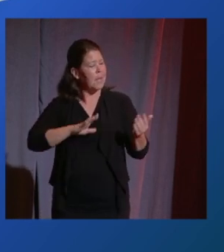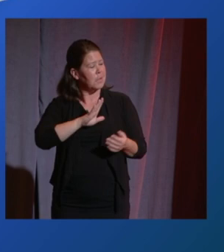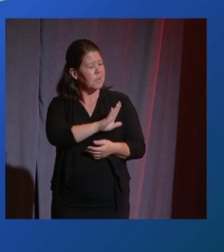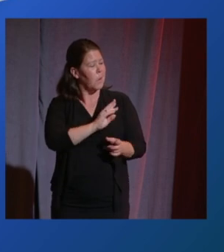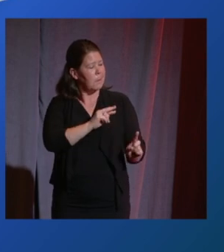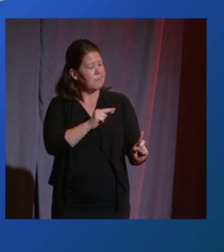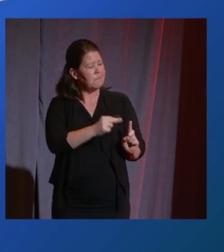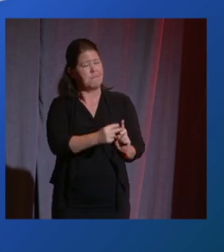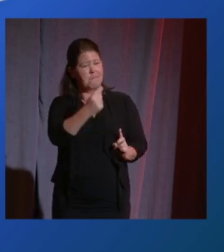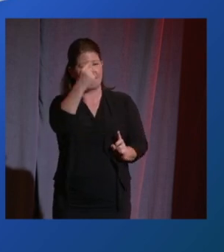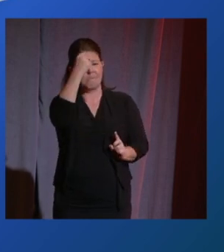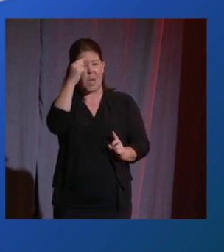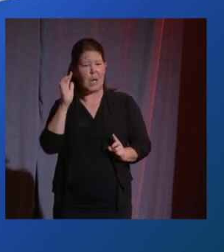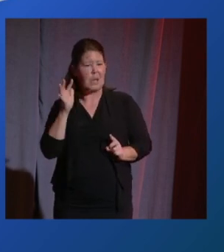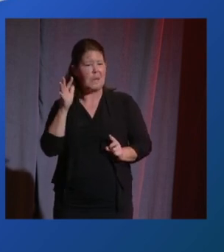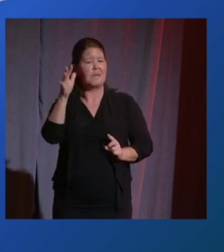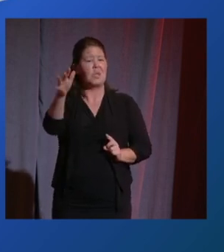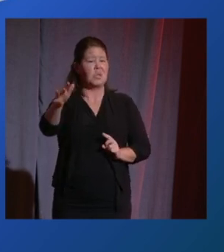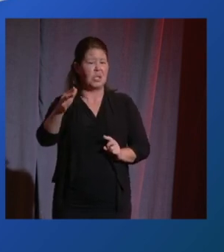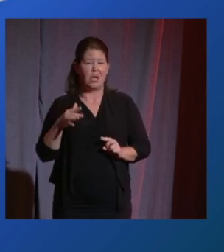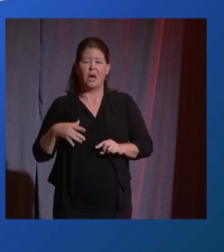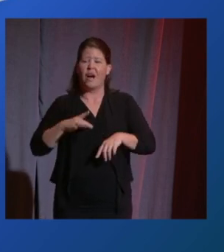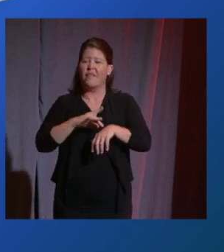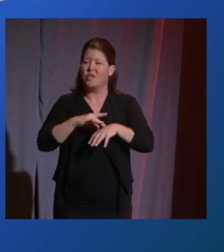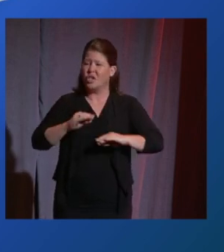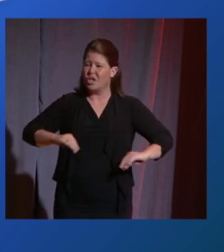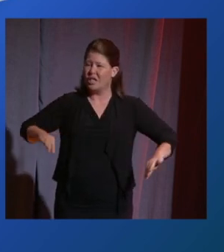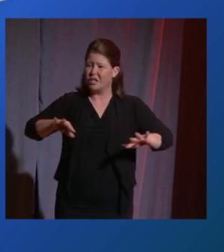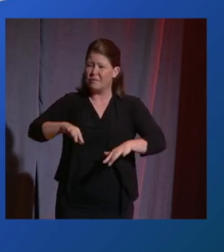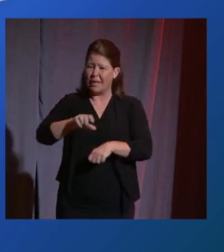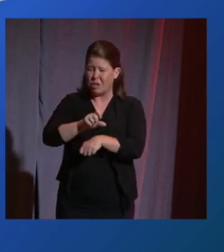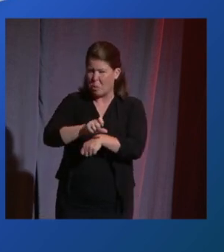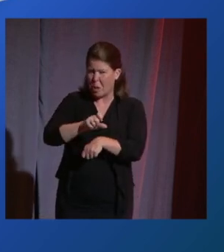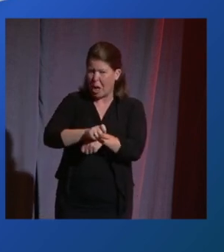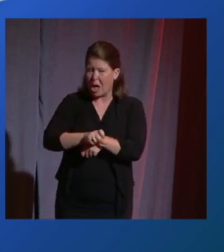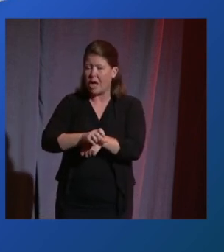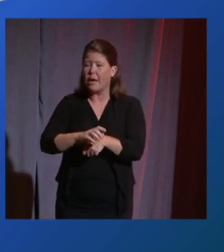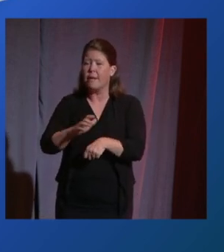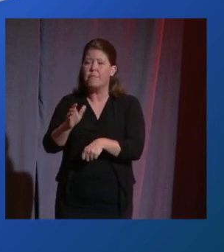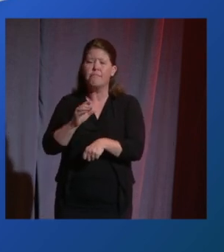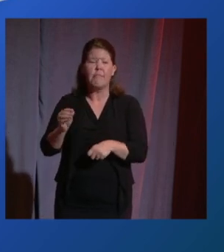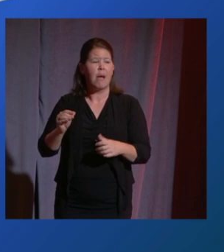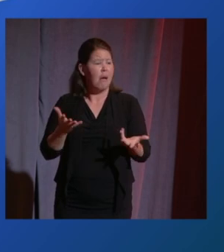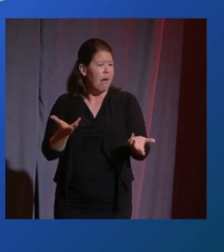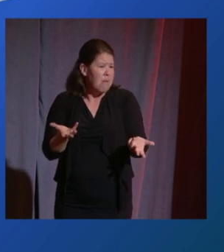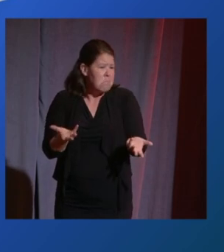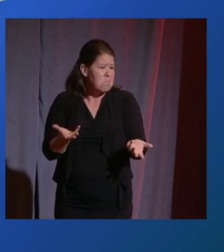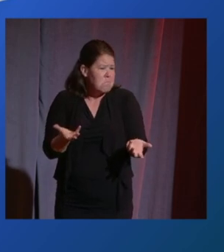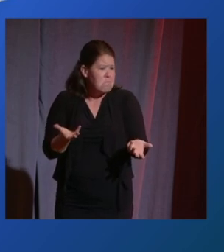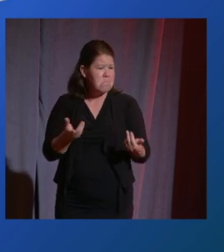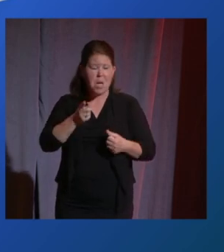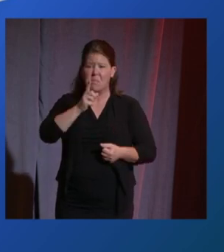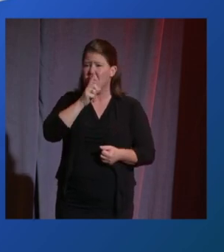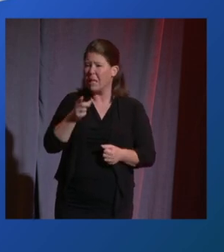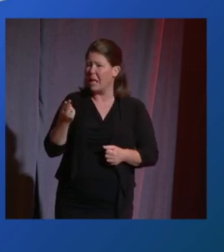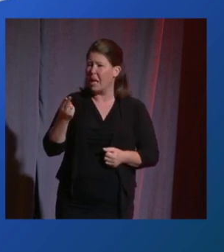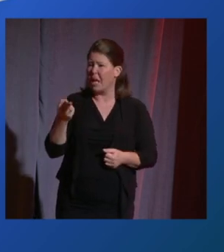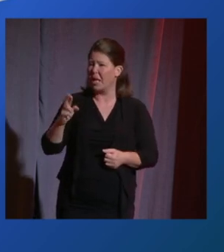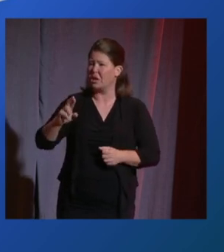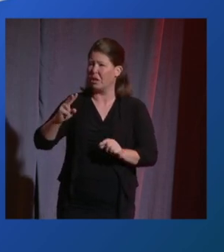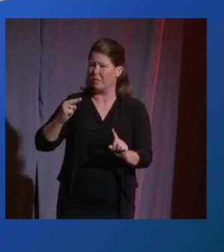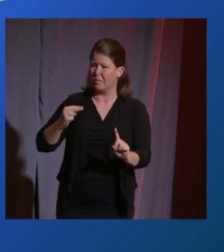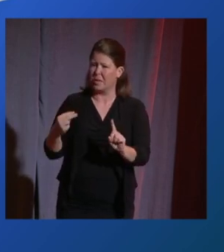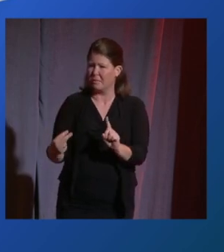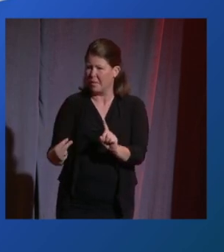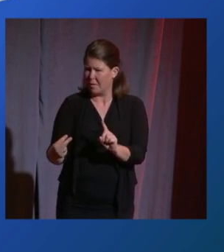work and can you talk to us about from an HR perspective hiring Trends what's coming